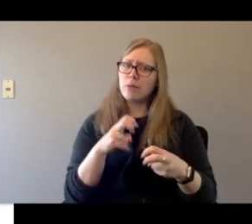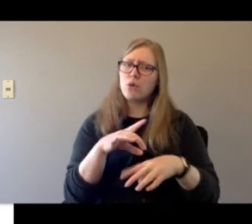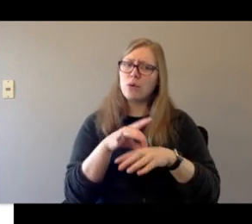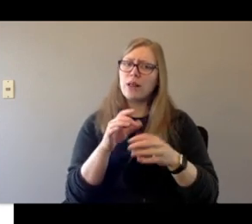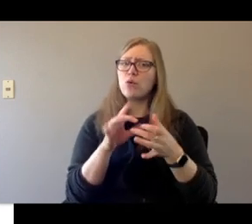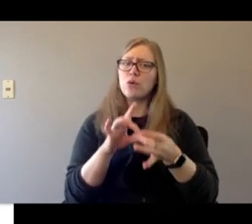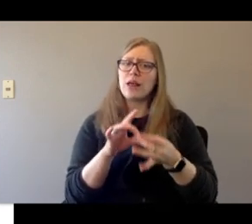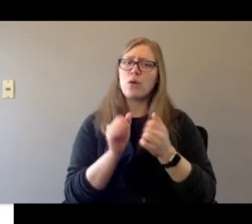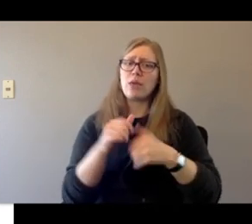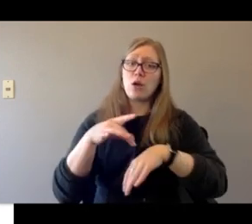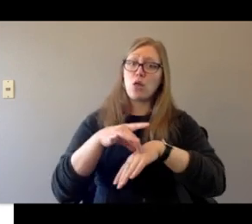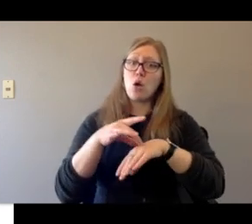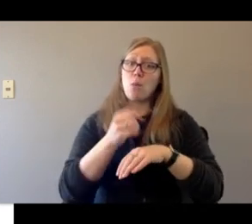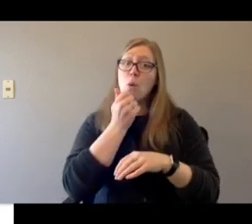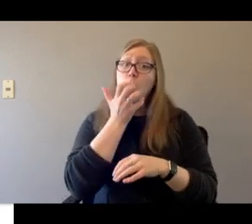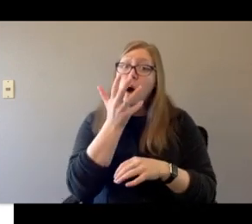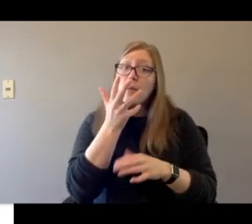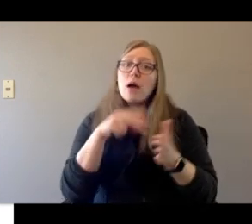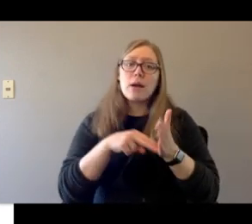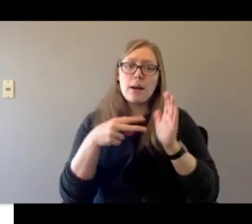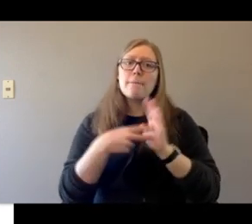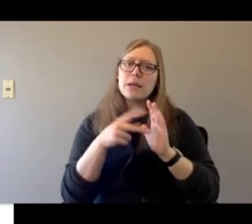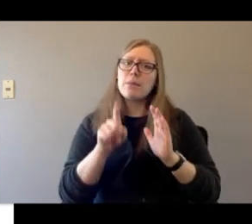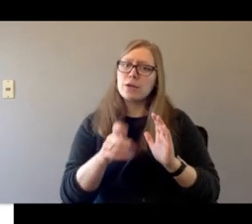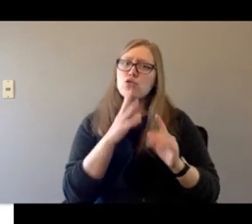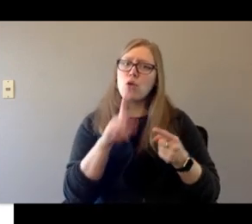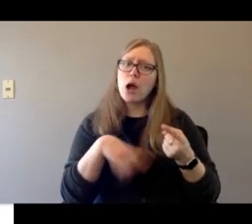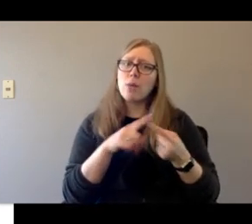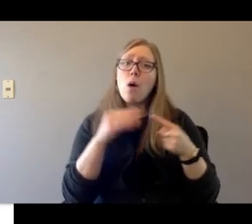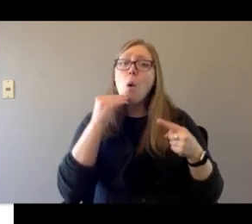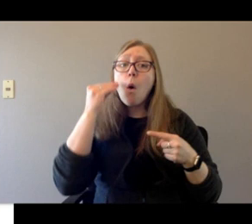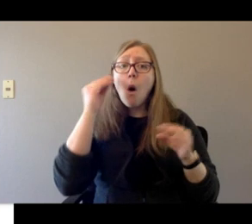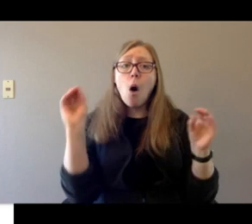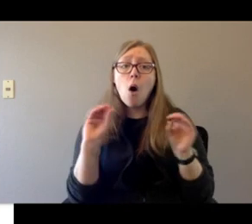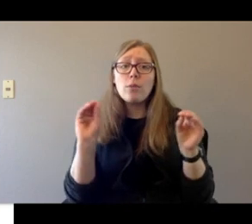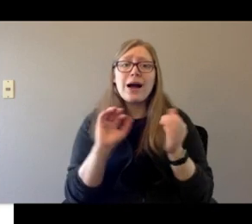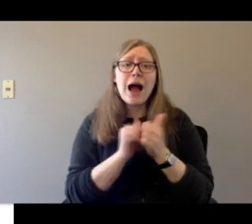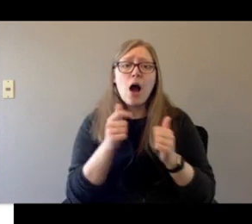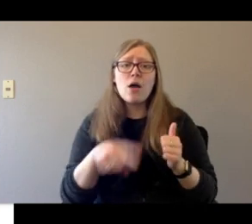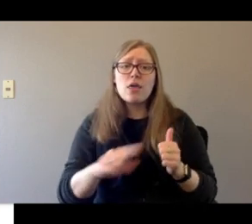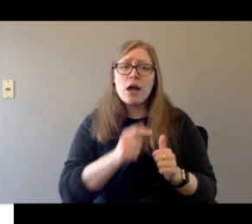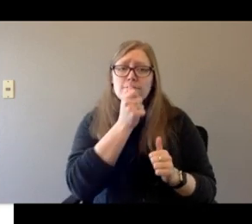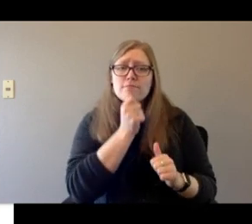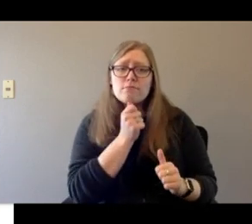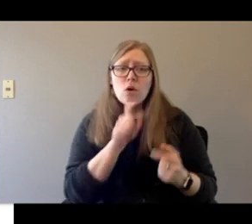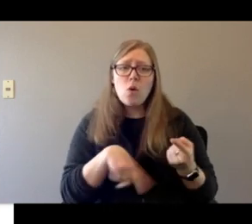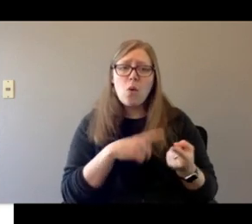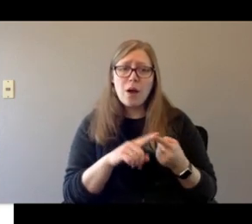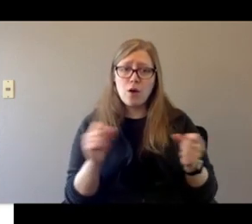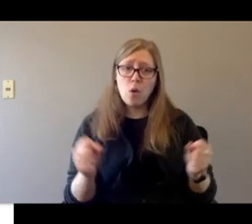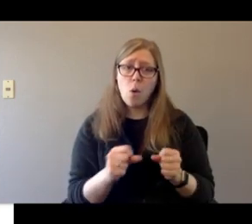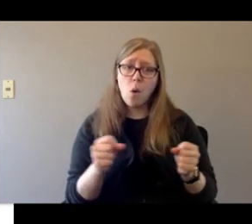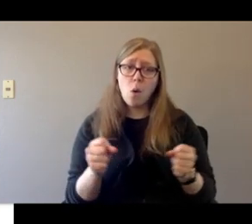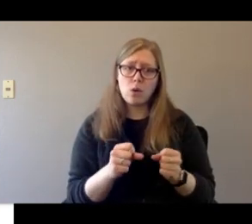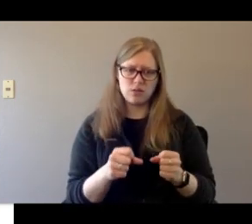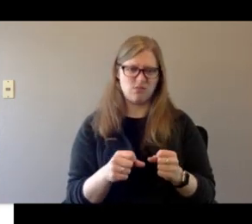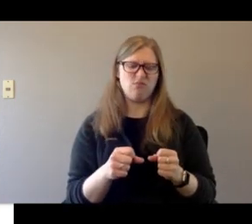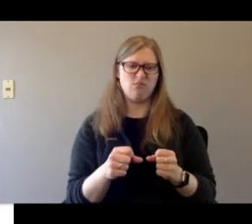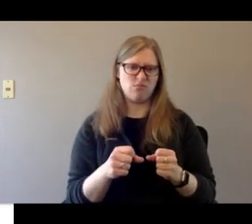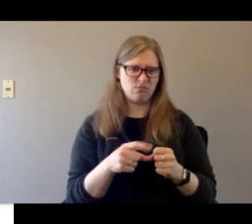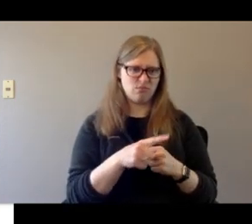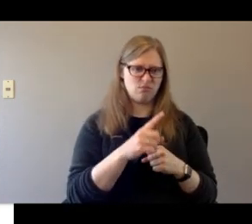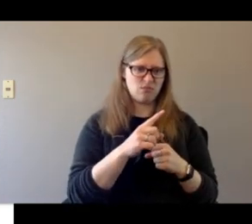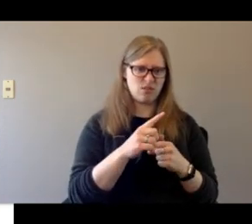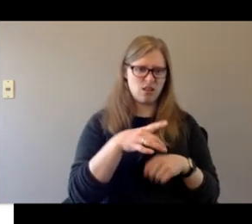homeless suffer when it's cold. Completely changing the subject here and diverting the